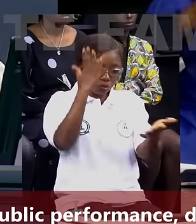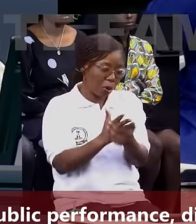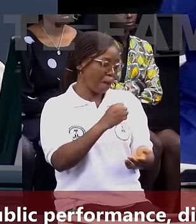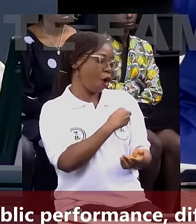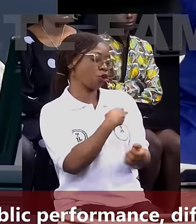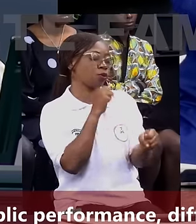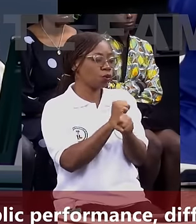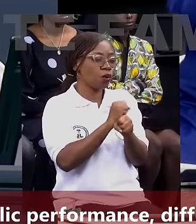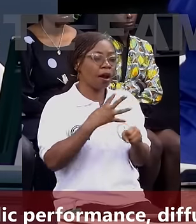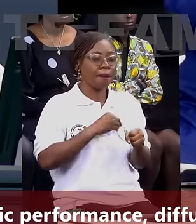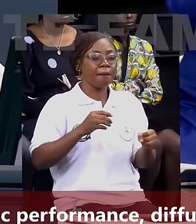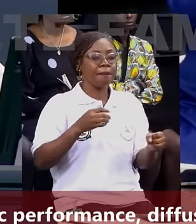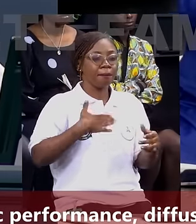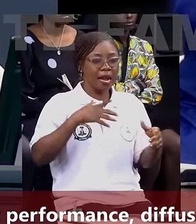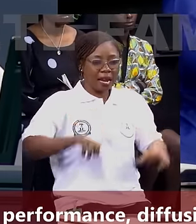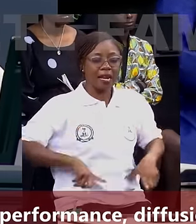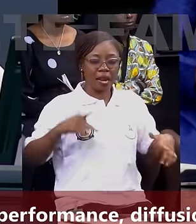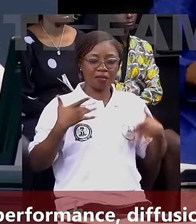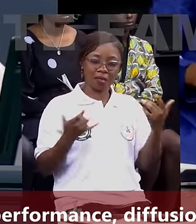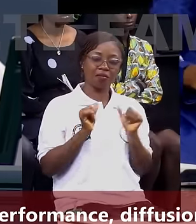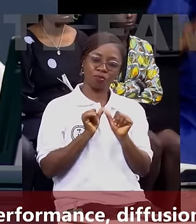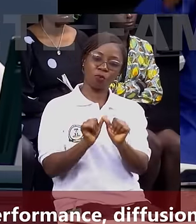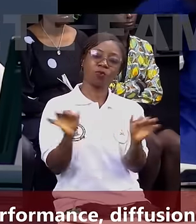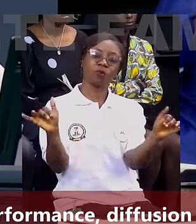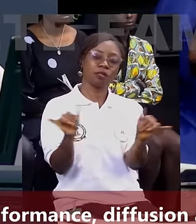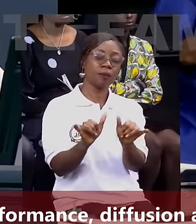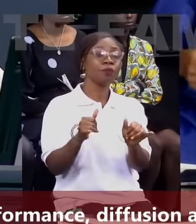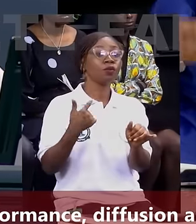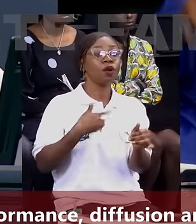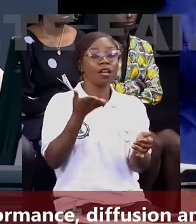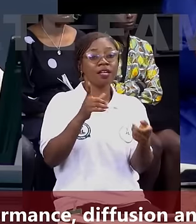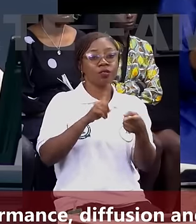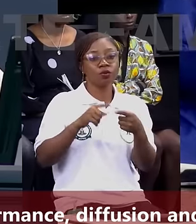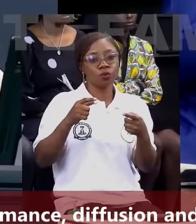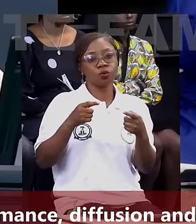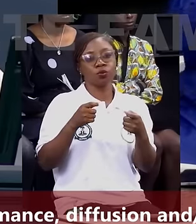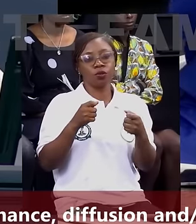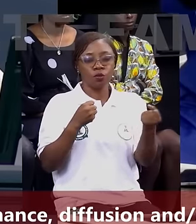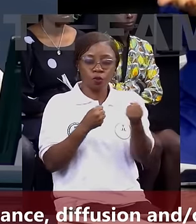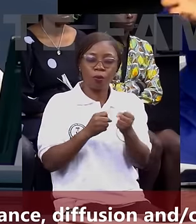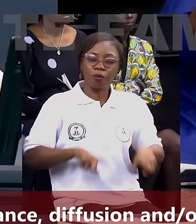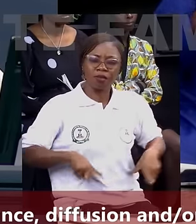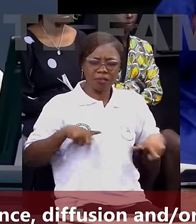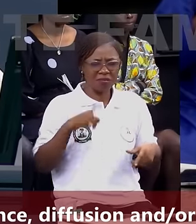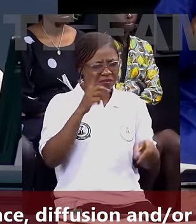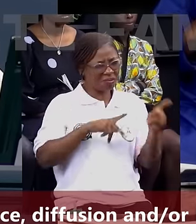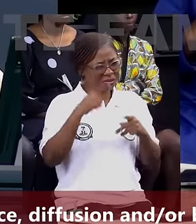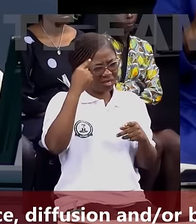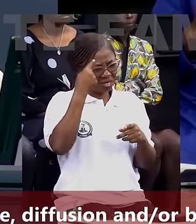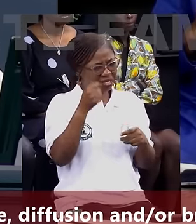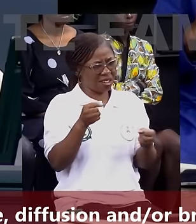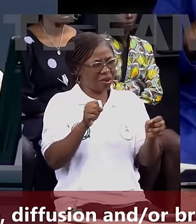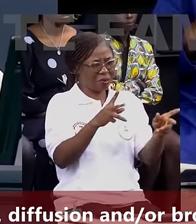But we are here to render service, to save lives. And then people think that they can come and take advantage and rubbish